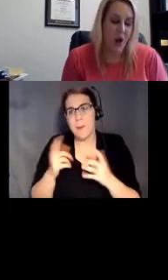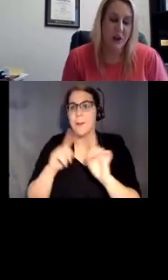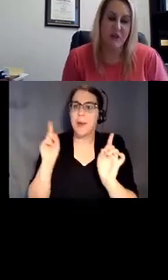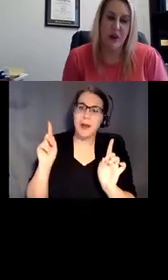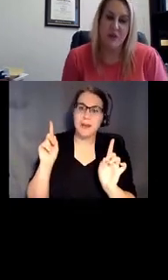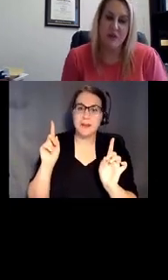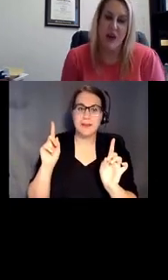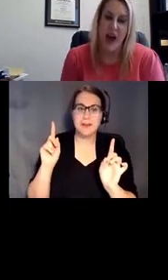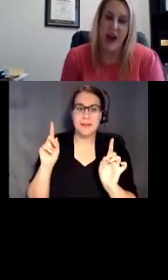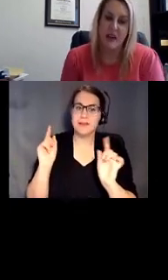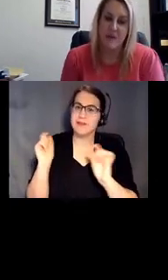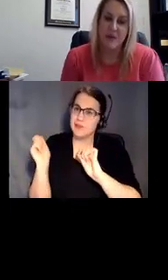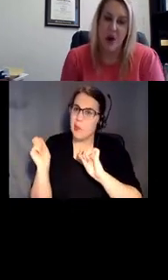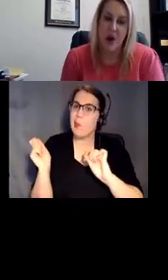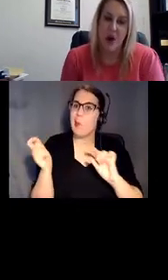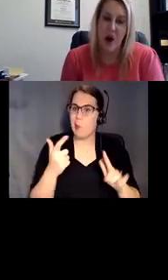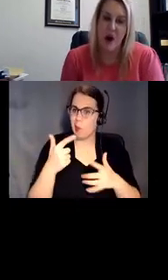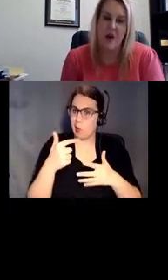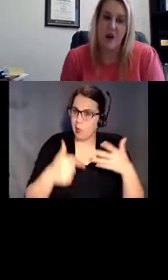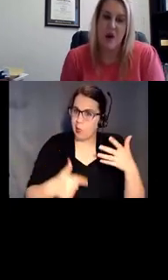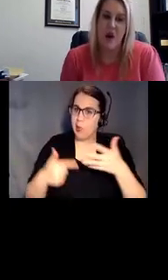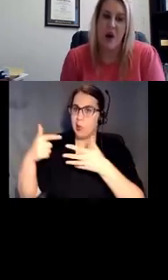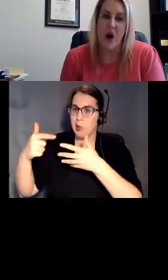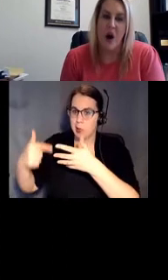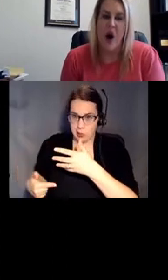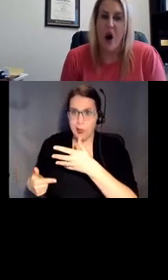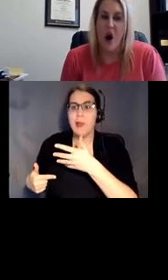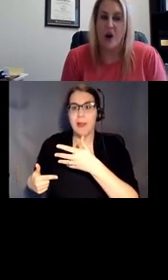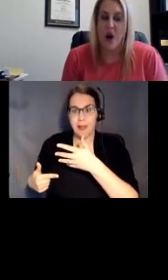so all of those items are